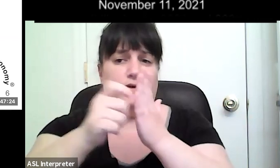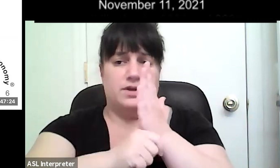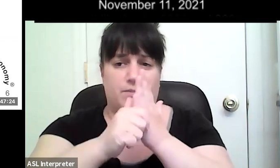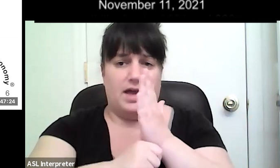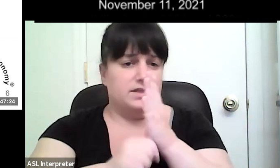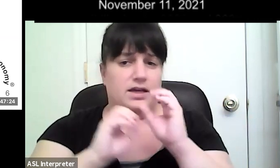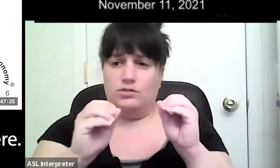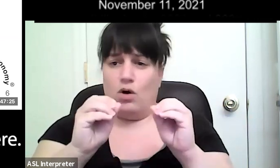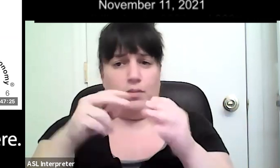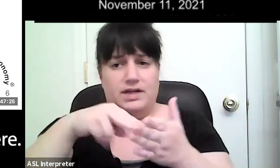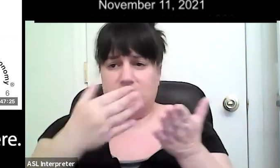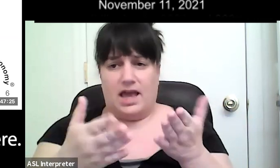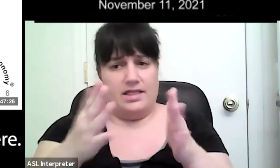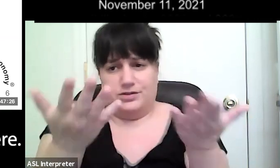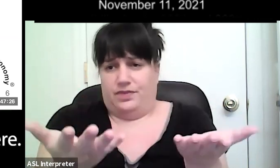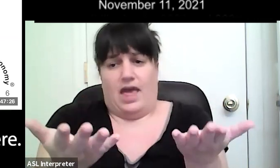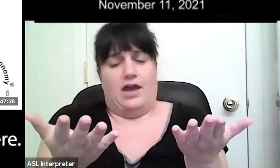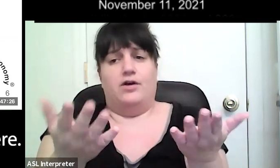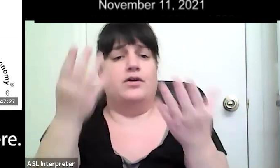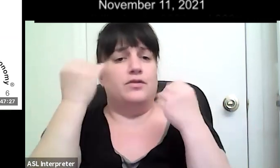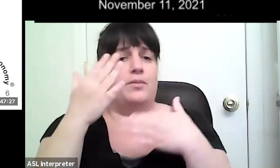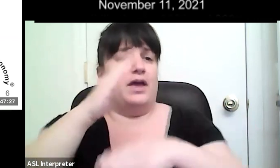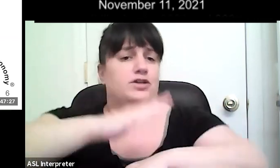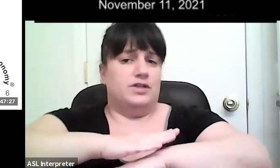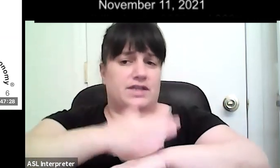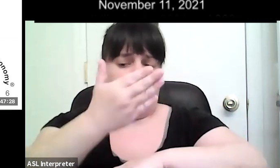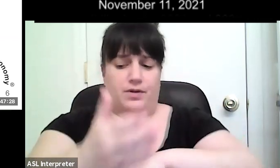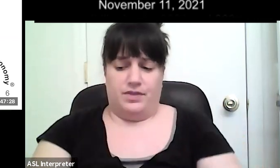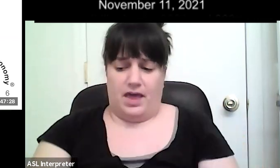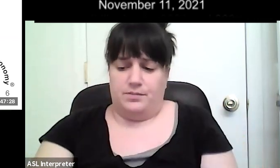just out there. The literature table is out there.